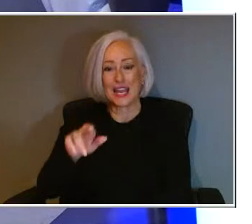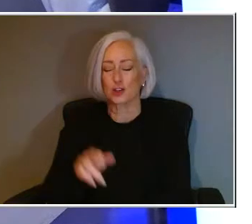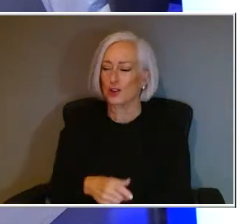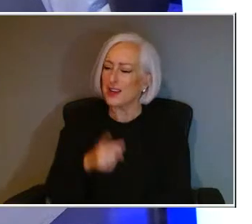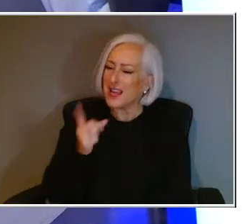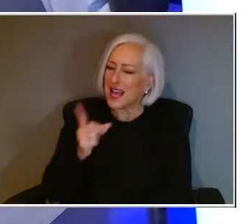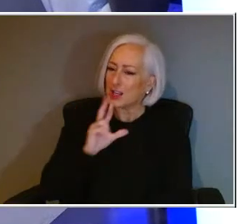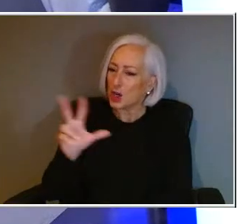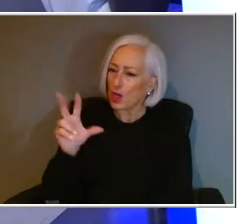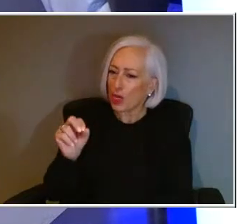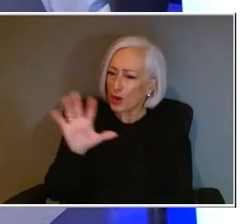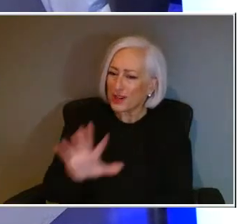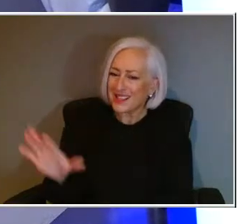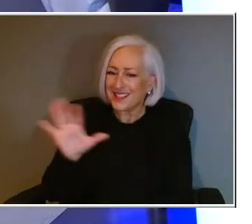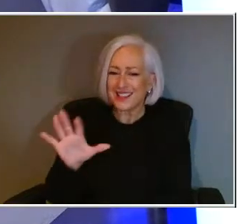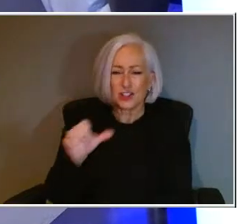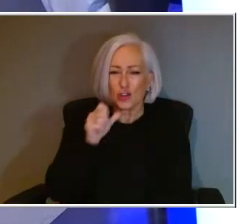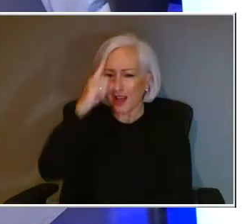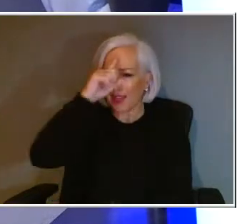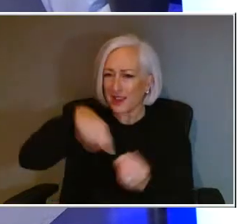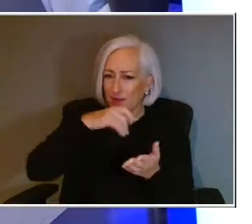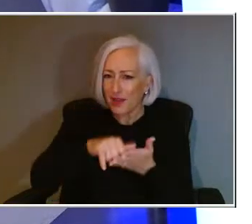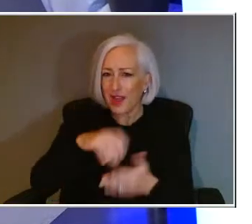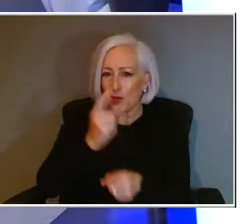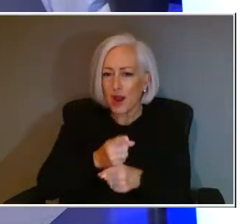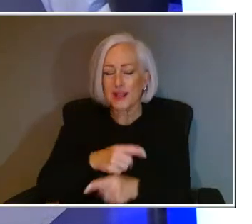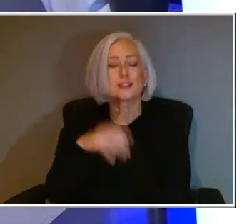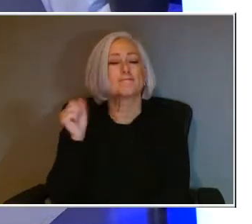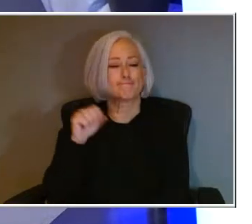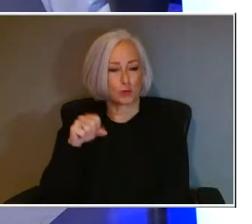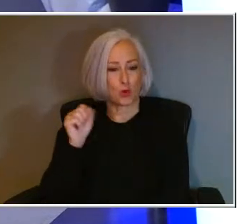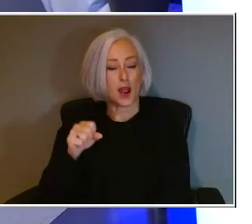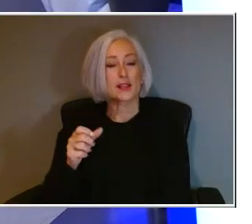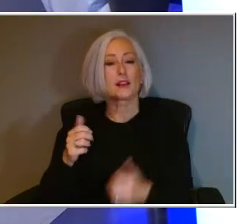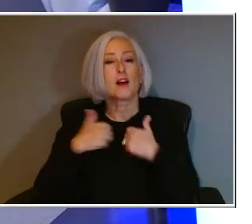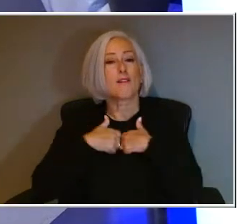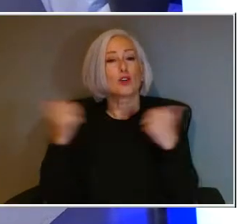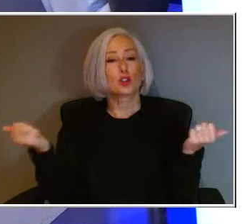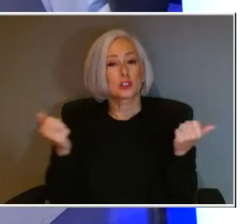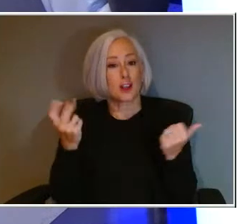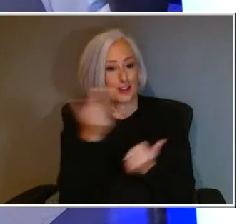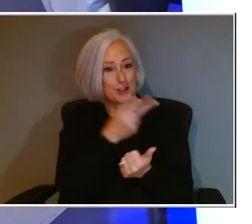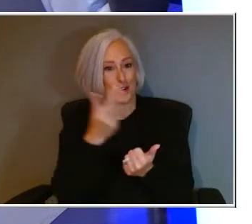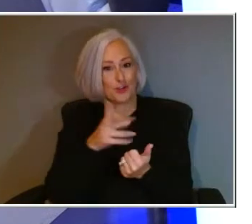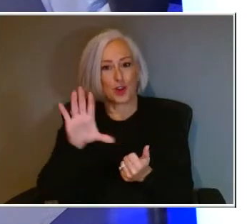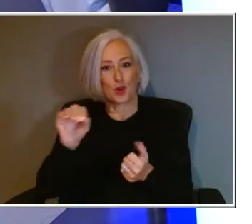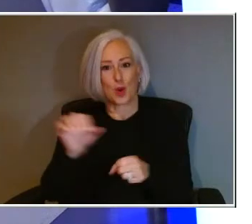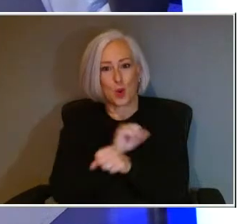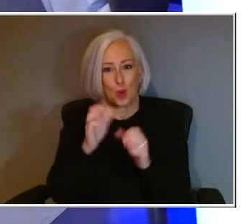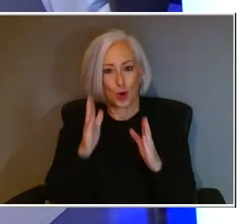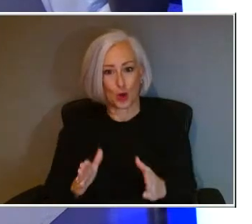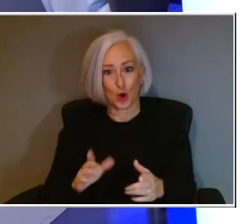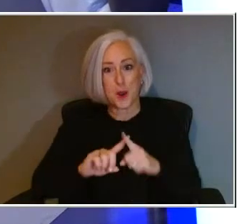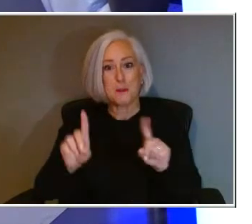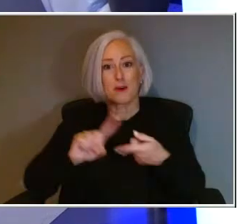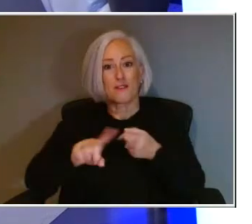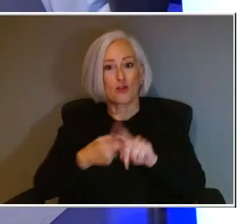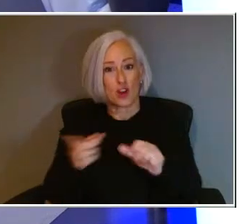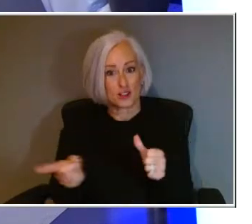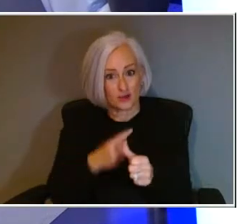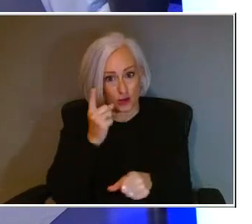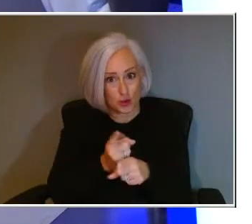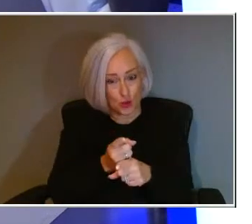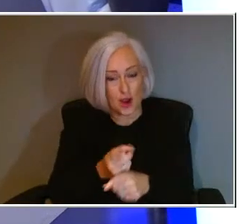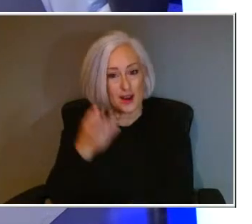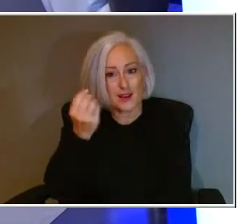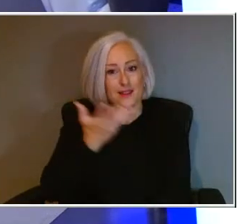not thinking of this, right? No, yes. Okay, in full disclosure, you two are colleagues, but you were friends first, right? Tell us about that and how you